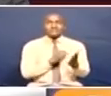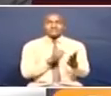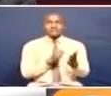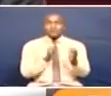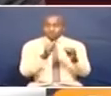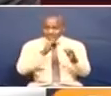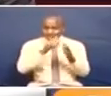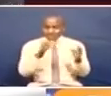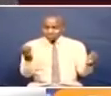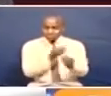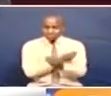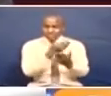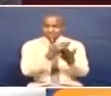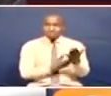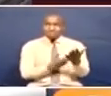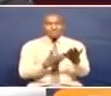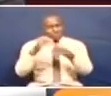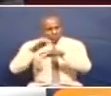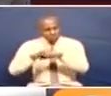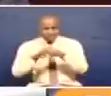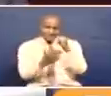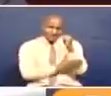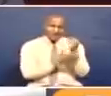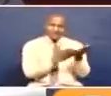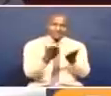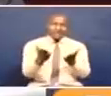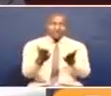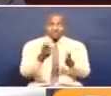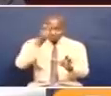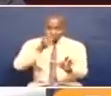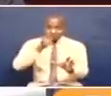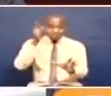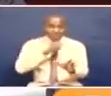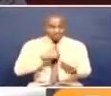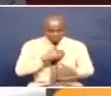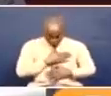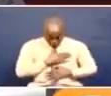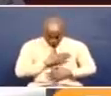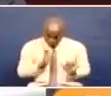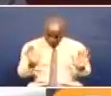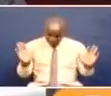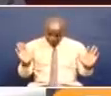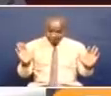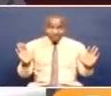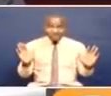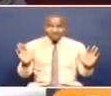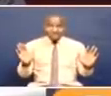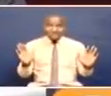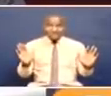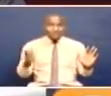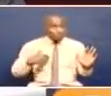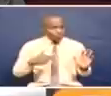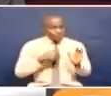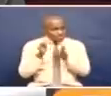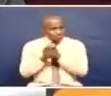form. So for me, it's bittersweet. I respect the decision of the court. And as we believe we've said as much, we respect the